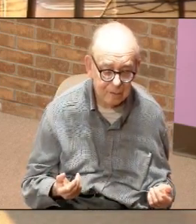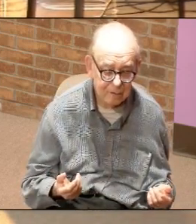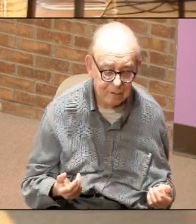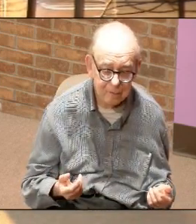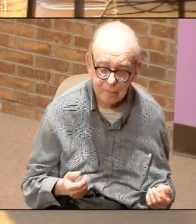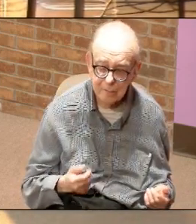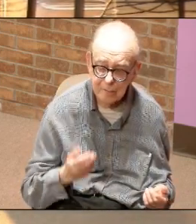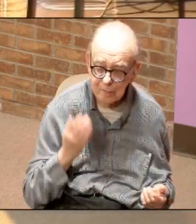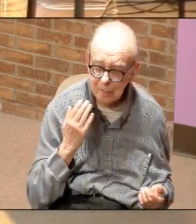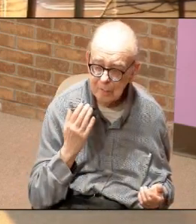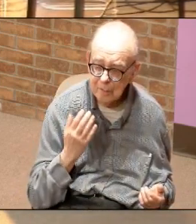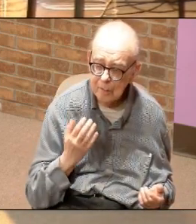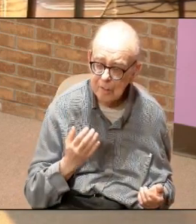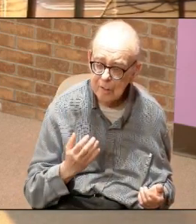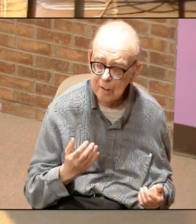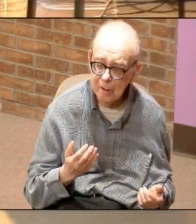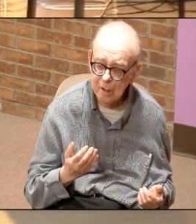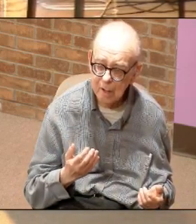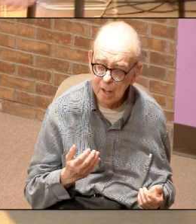You know?